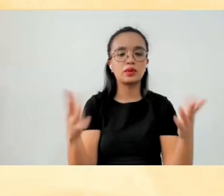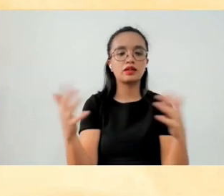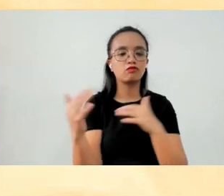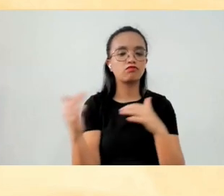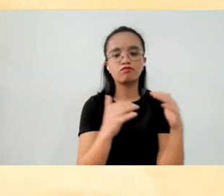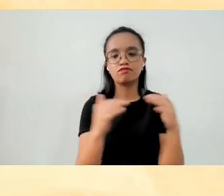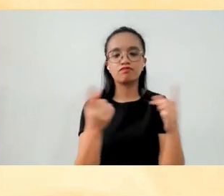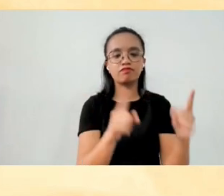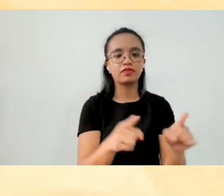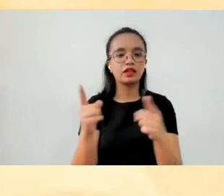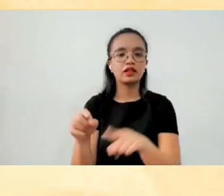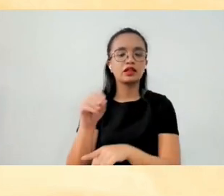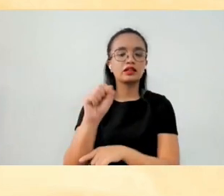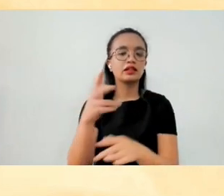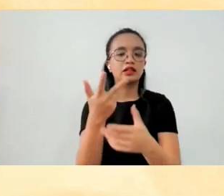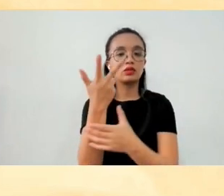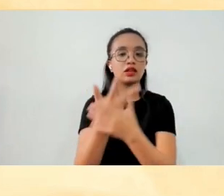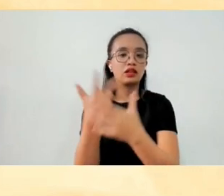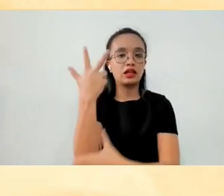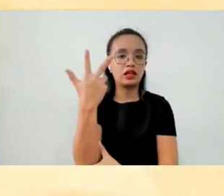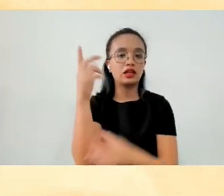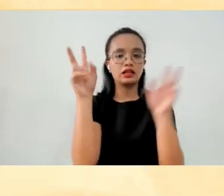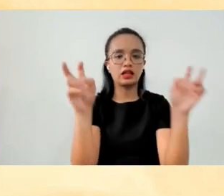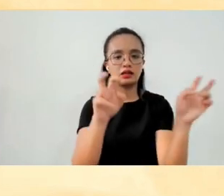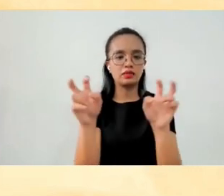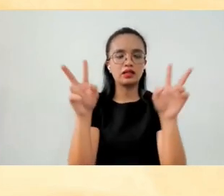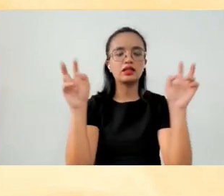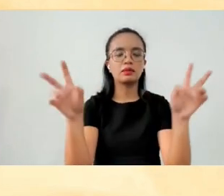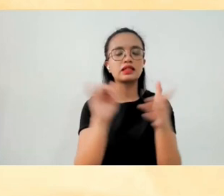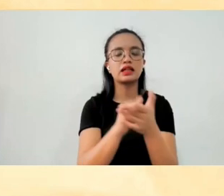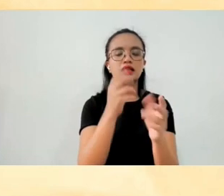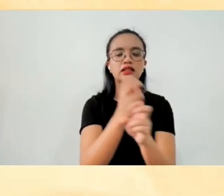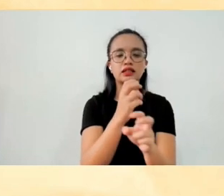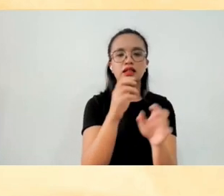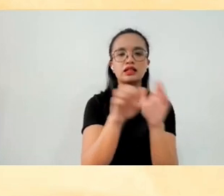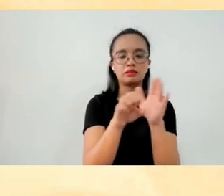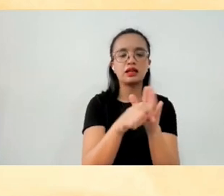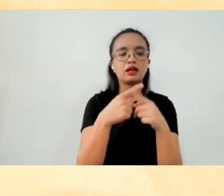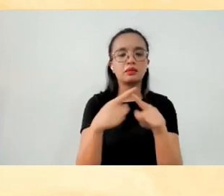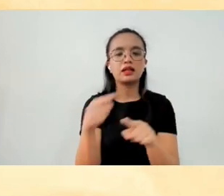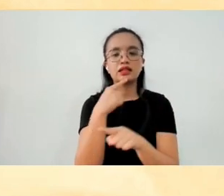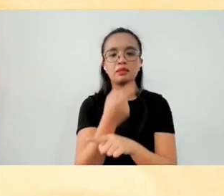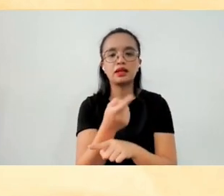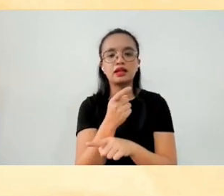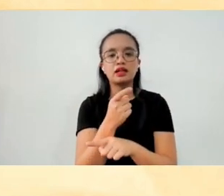and OSAEC are examples of this complex trauma. But she did talk